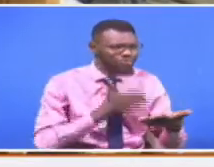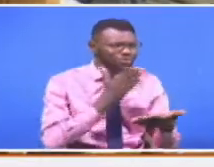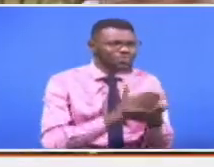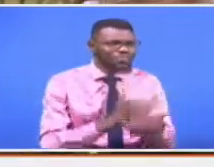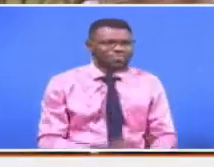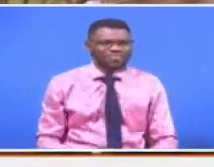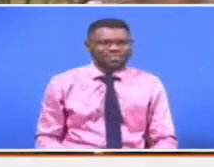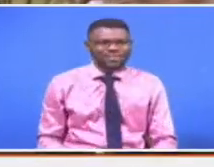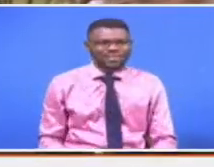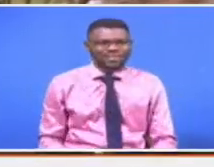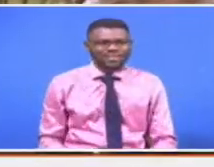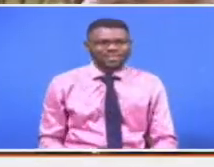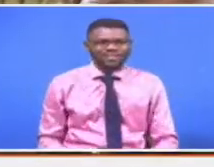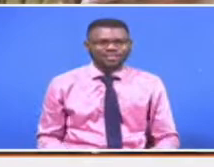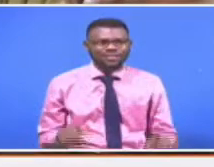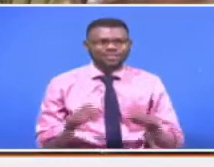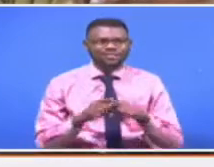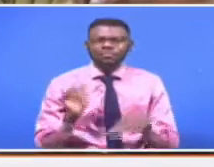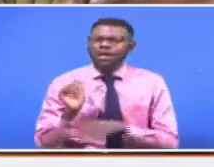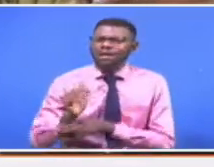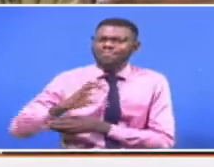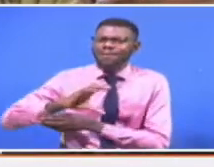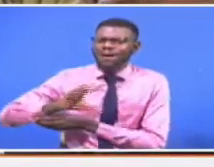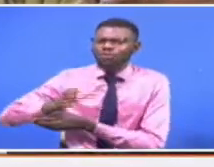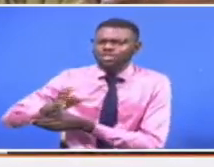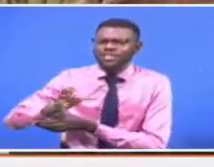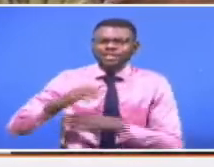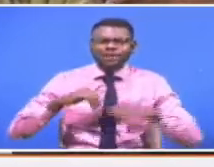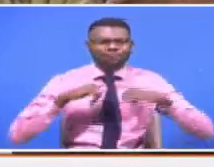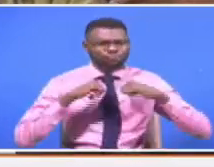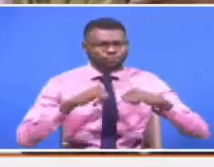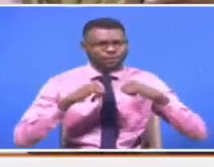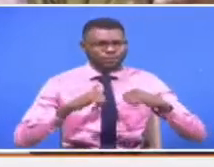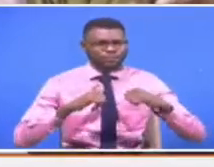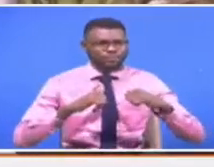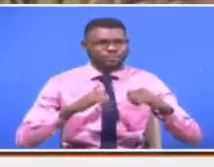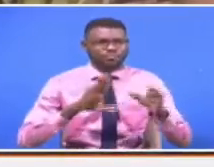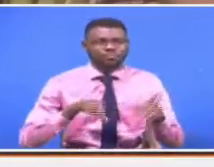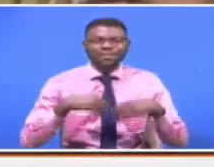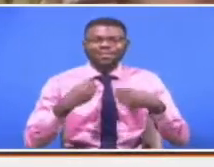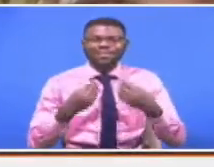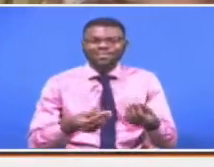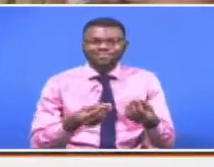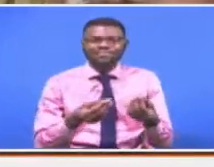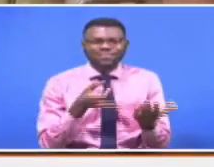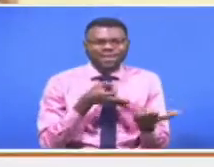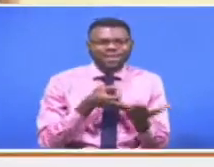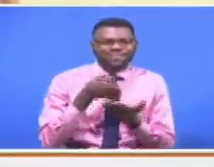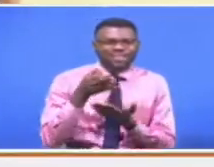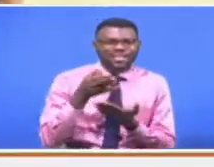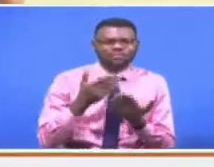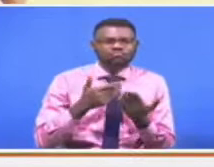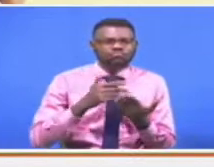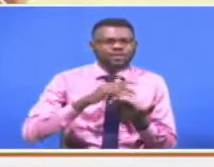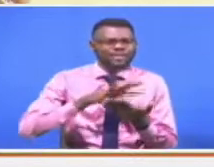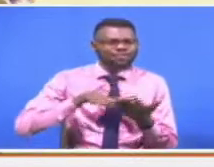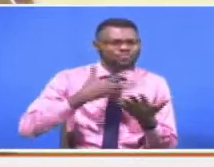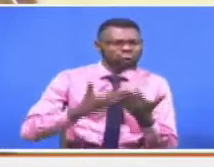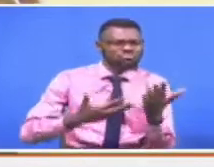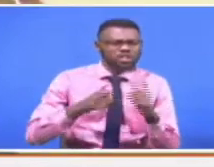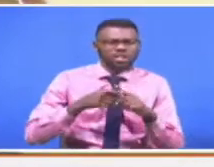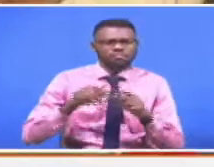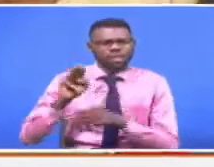several occasions they asked the county officials to present to them the fee structure and the memorandum of